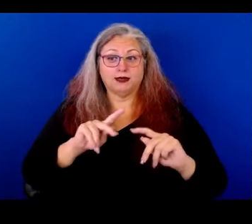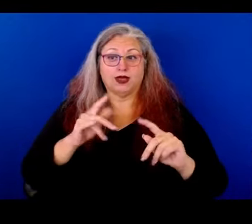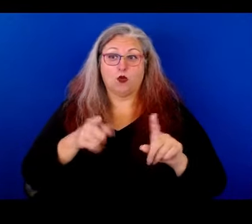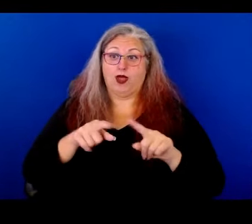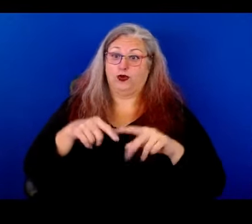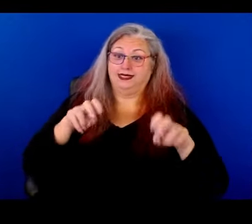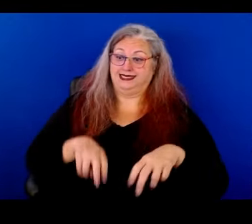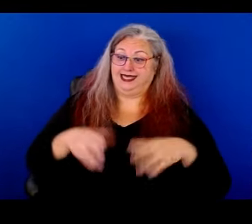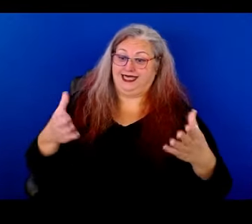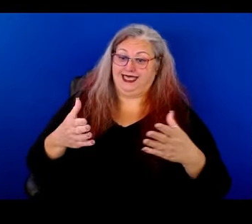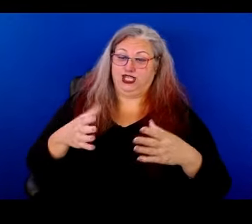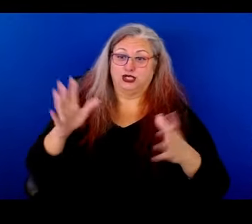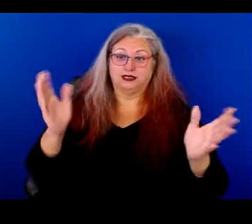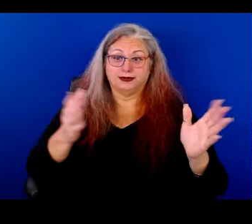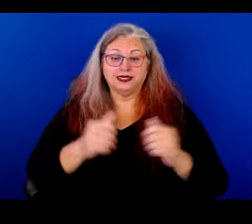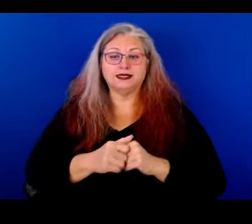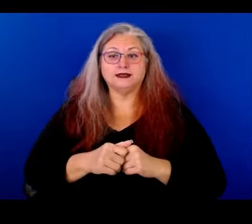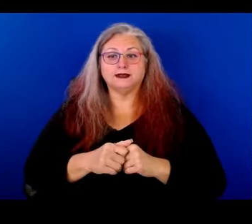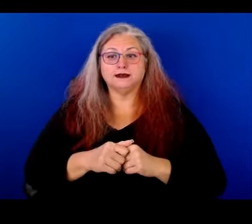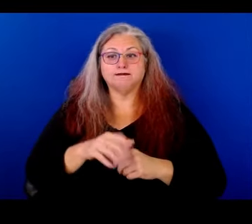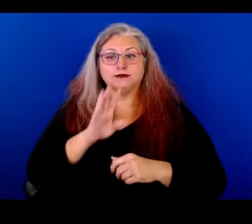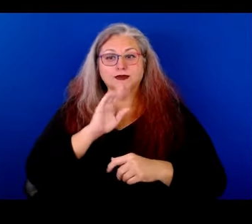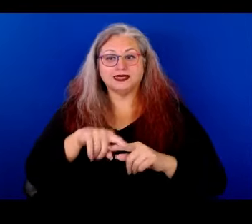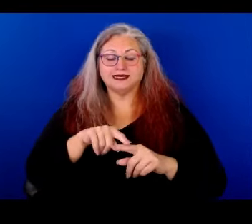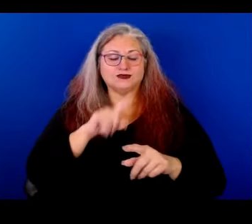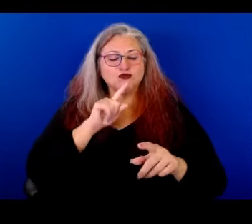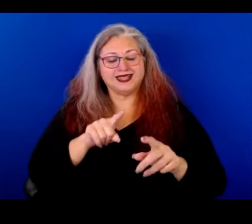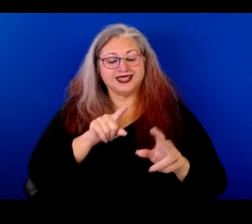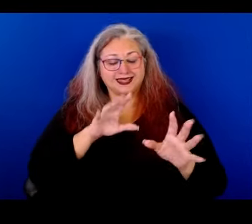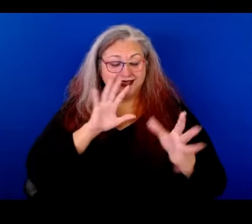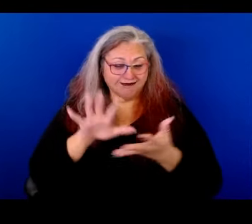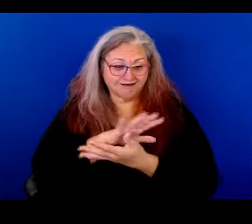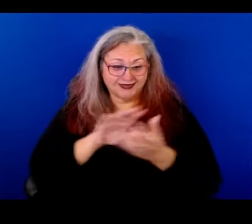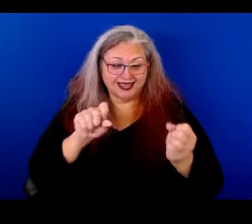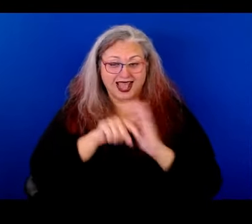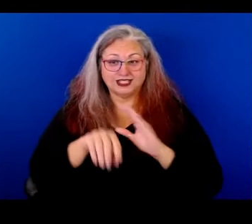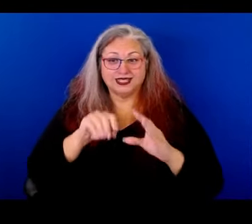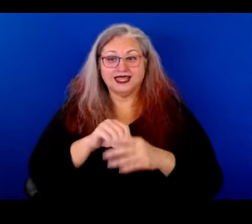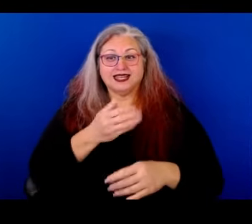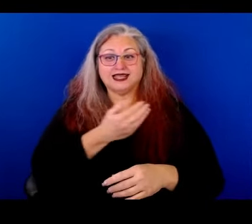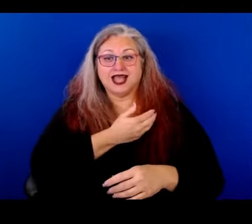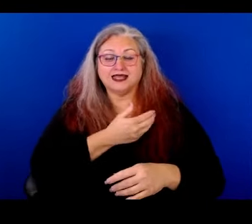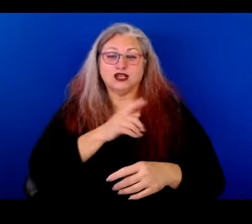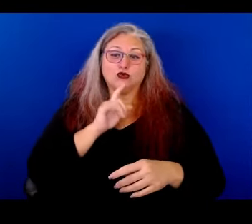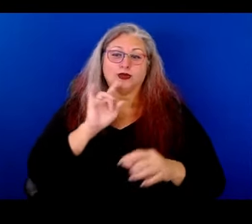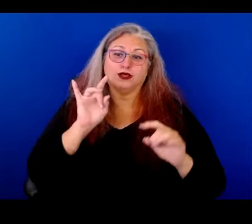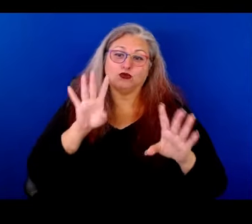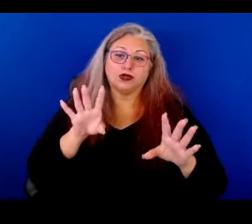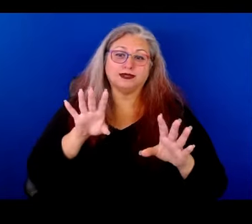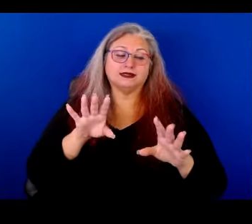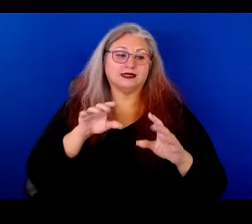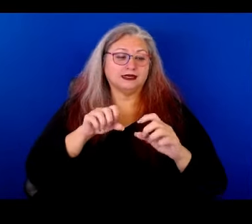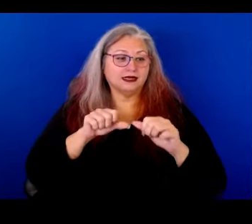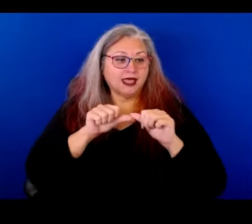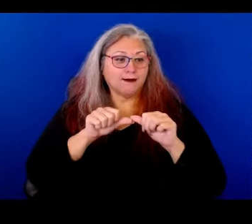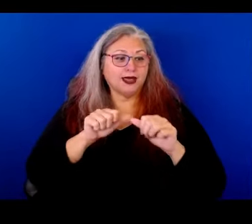as we're sitting here speaking. And it's an annihilation in Gaza, a gruesome, relentless campaign by